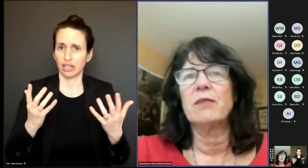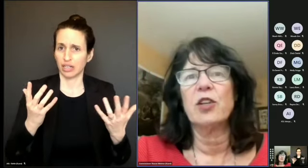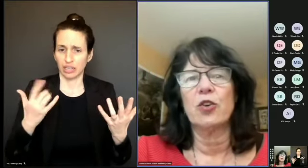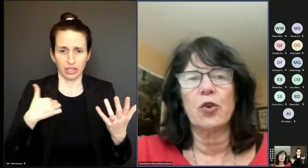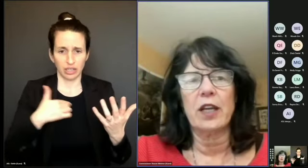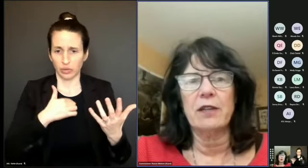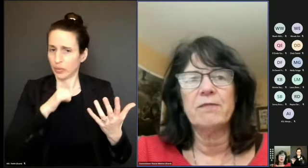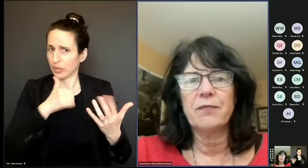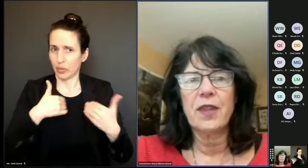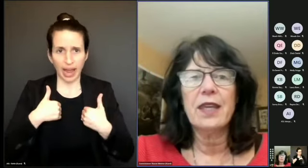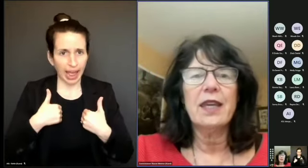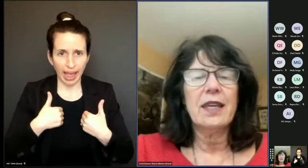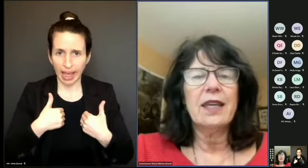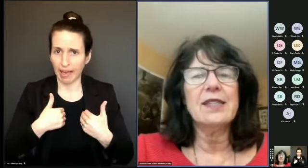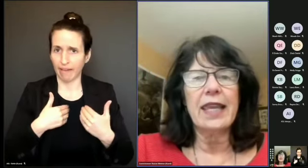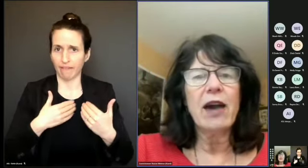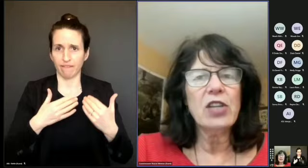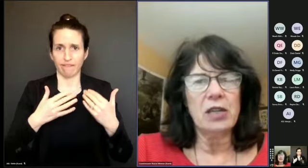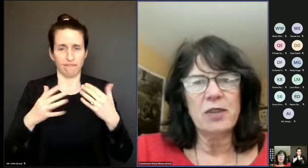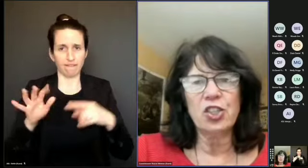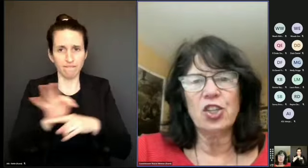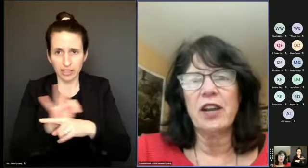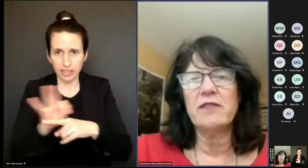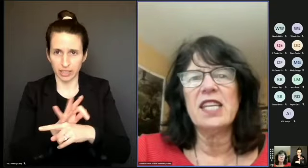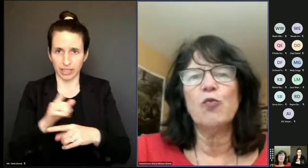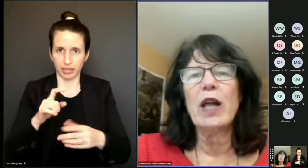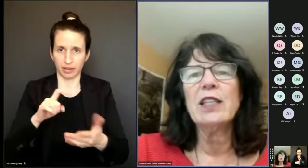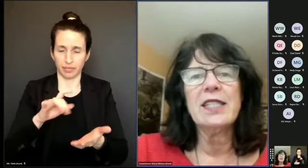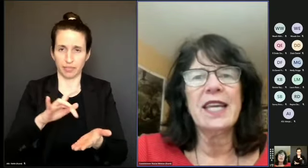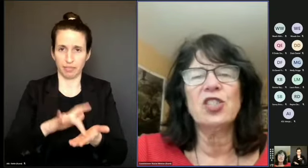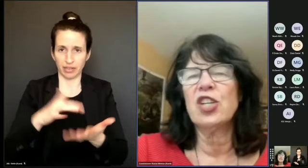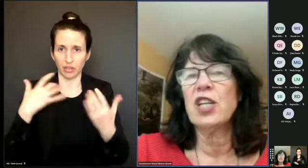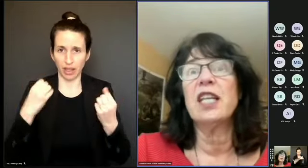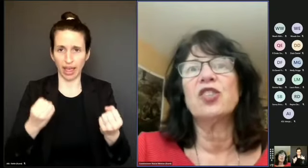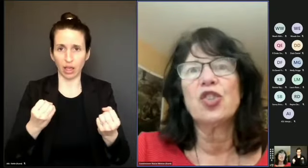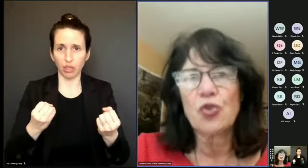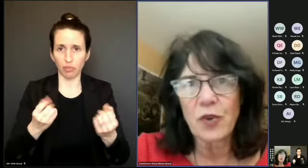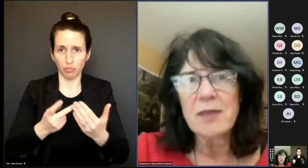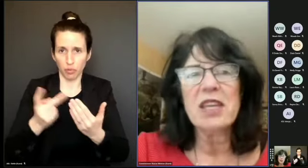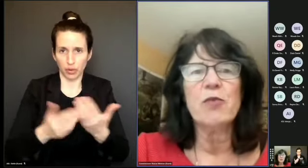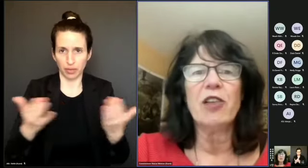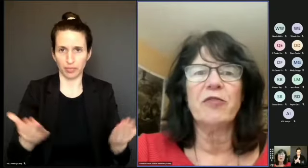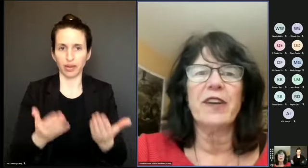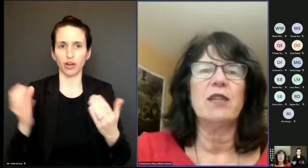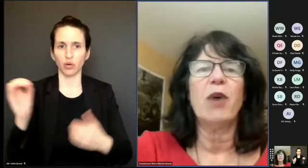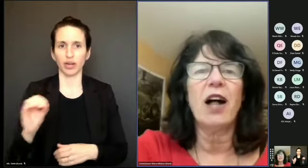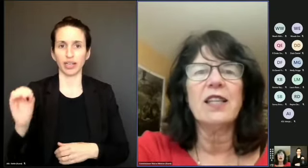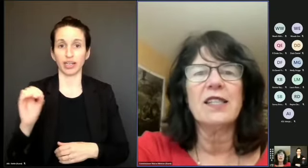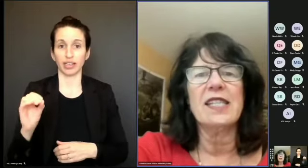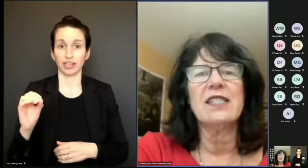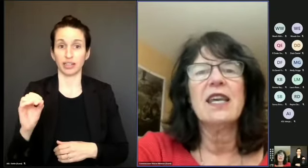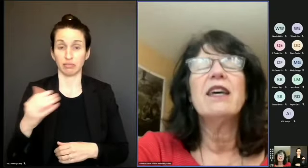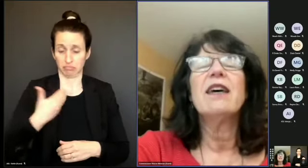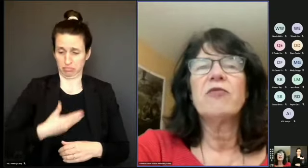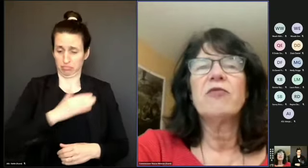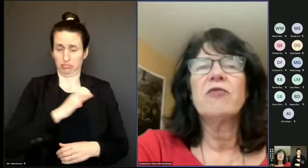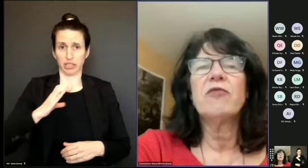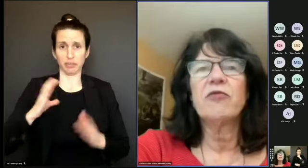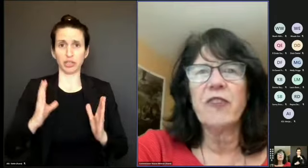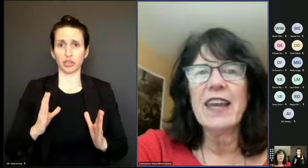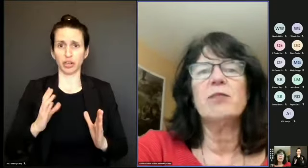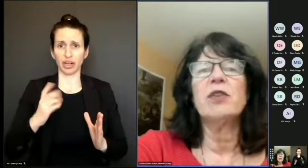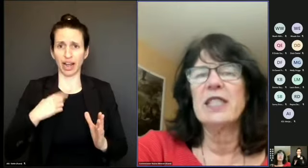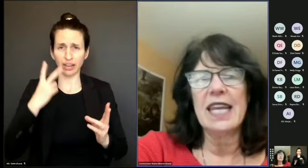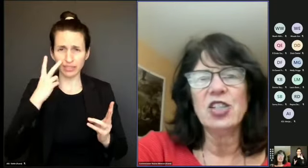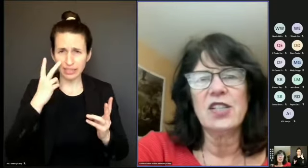healthcare system here in Oregon. As a county commissioner, I've seen well-intentioned and extremely well-funded policies